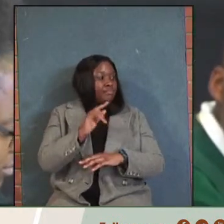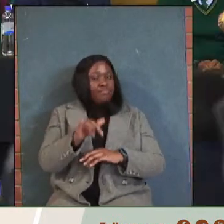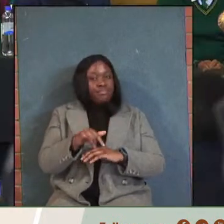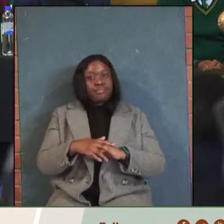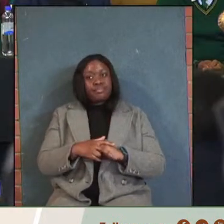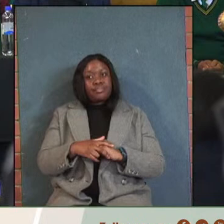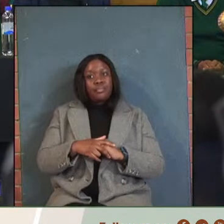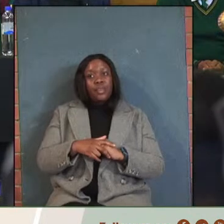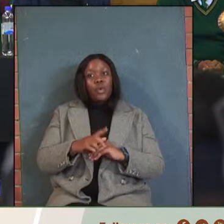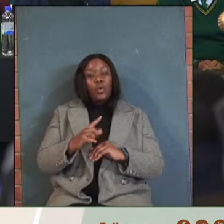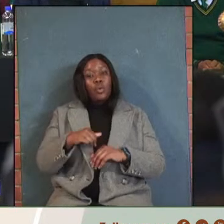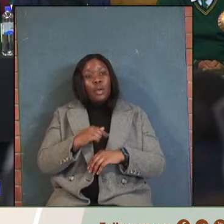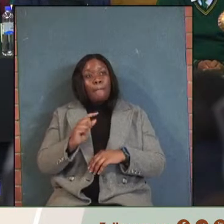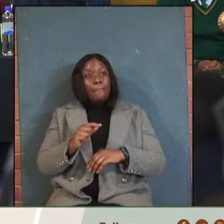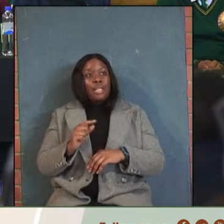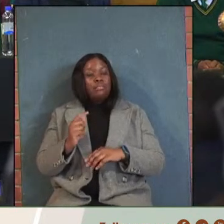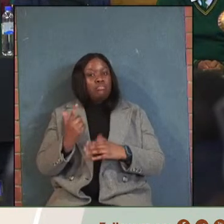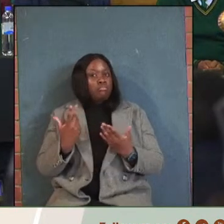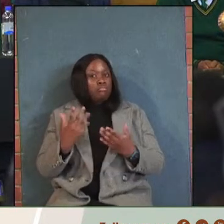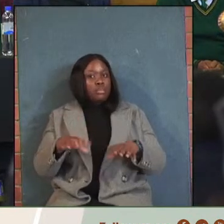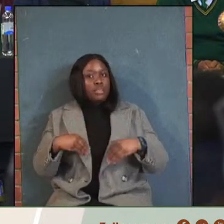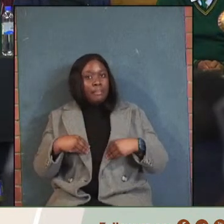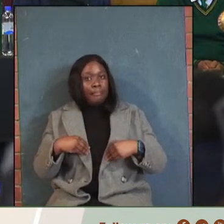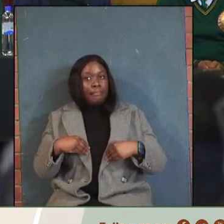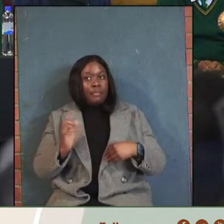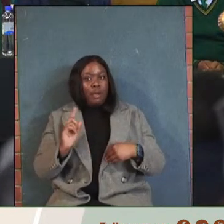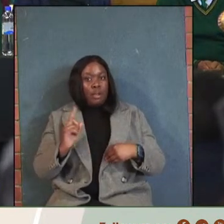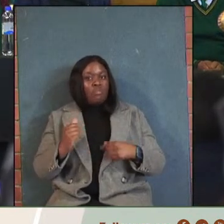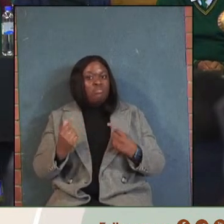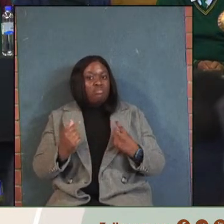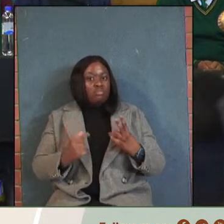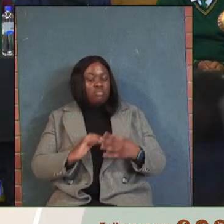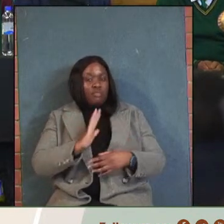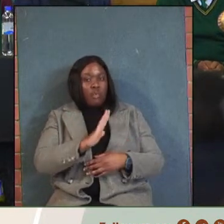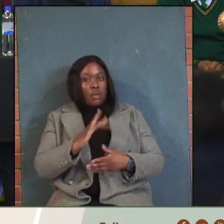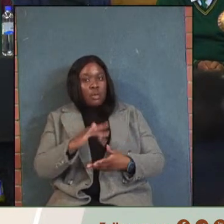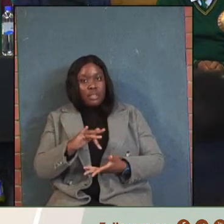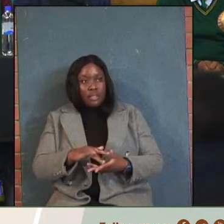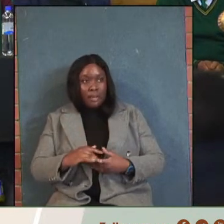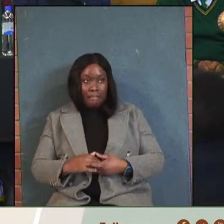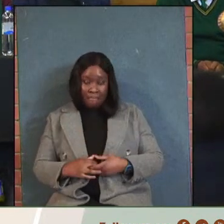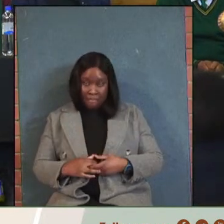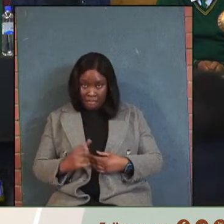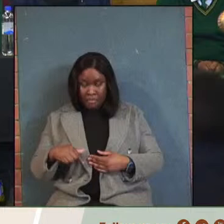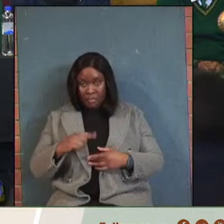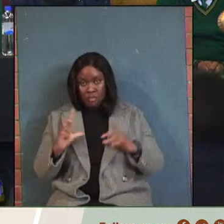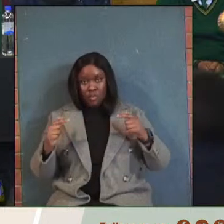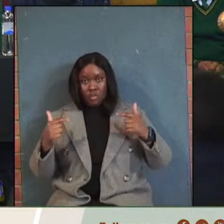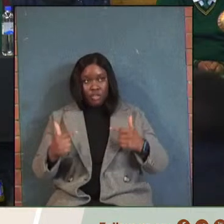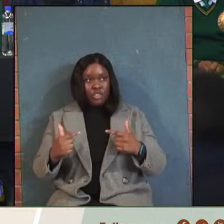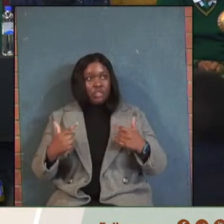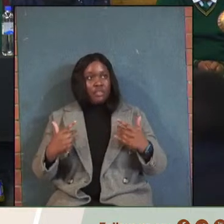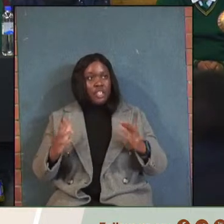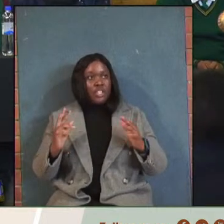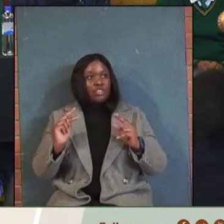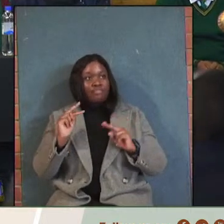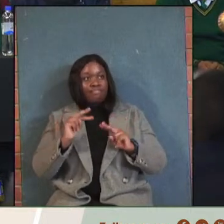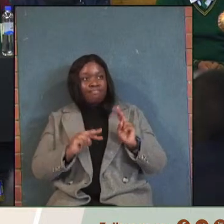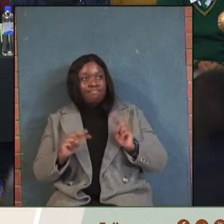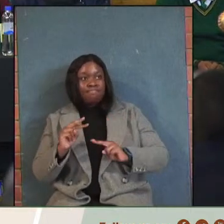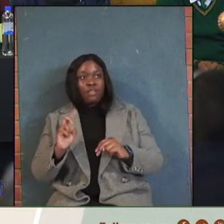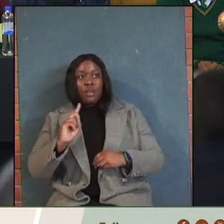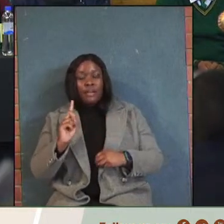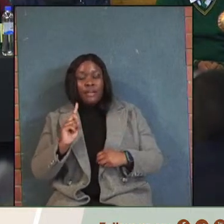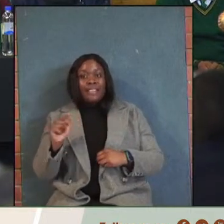again establish the issue of their characteristics, which I will be dwelling on. As a commission, we have intensely looked at the fact that for the facility